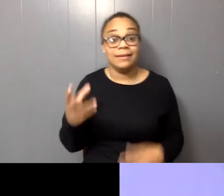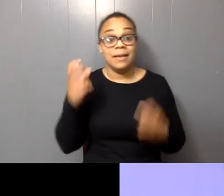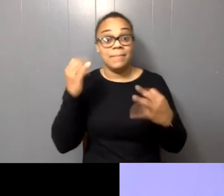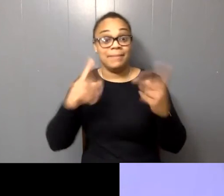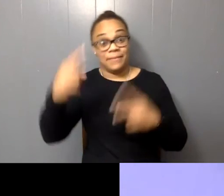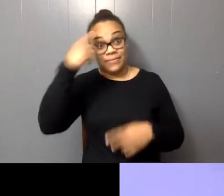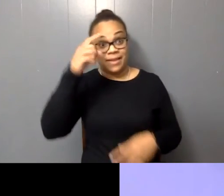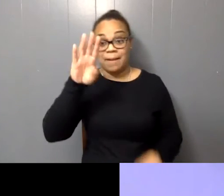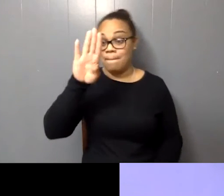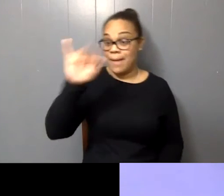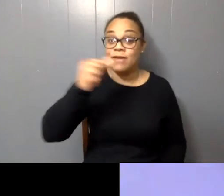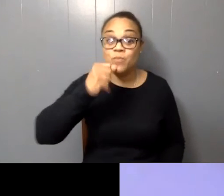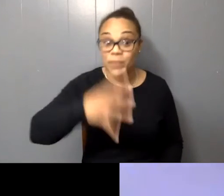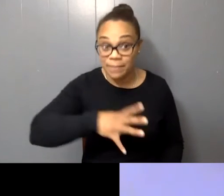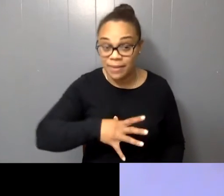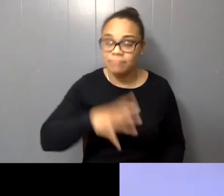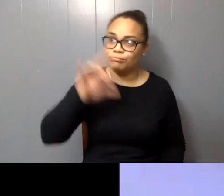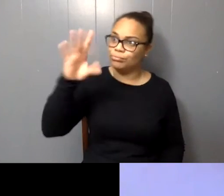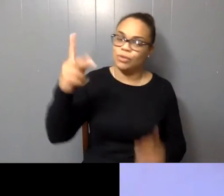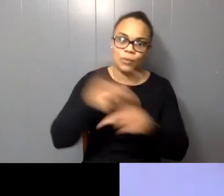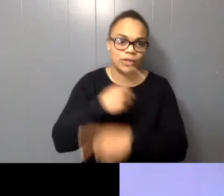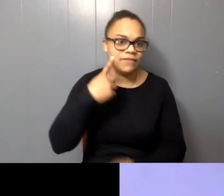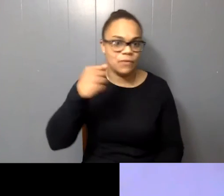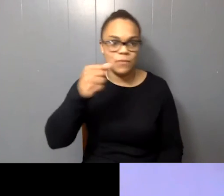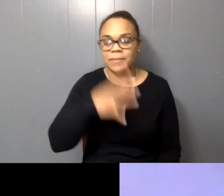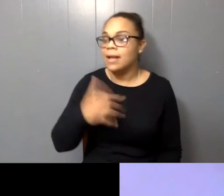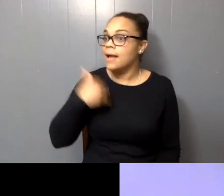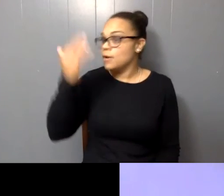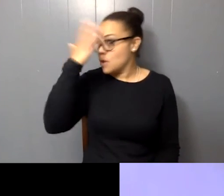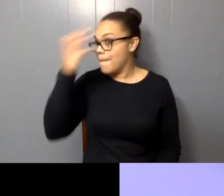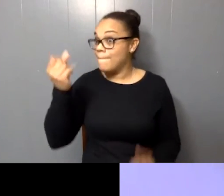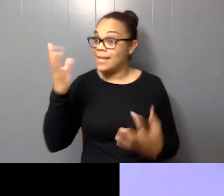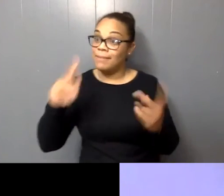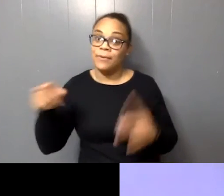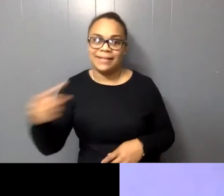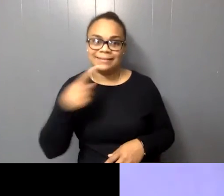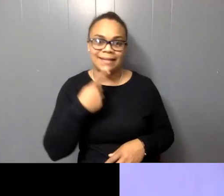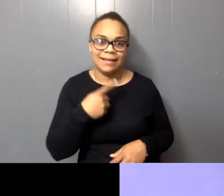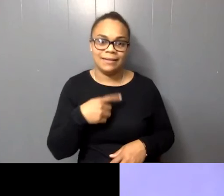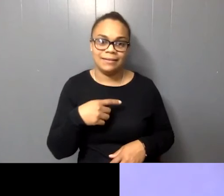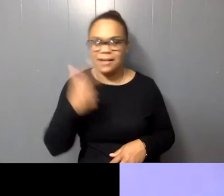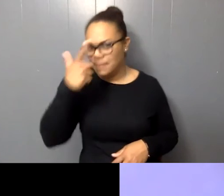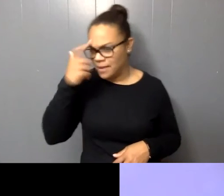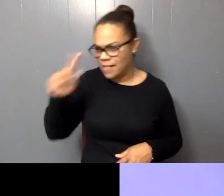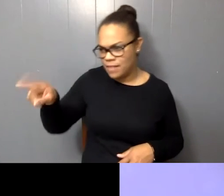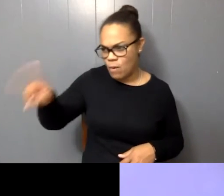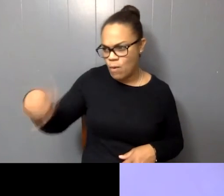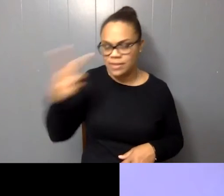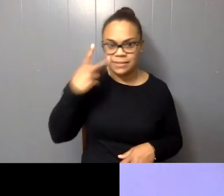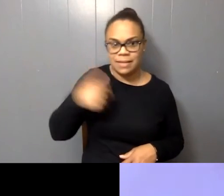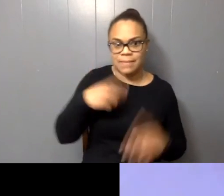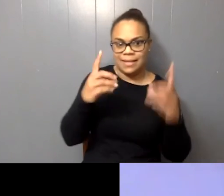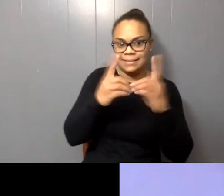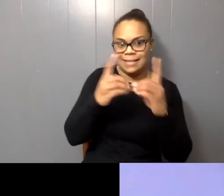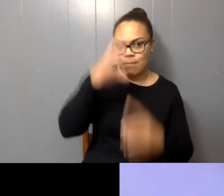women especially, like I know a lot of people who have said to me themselves, because they've only seen me date a boy, they're like, you're not even